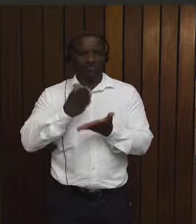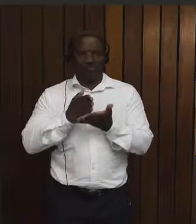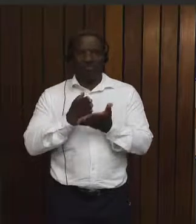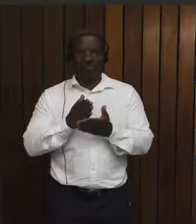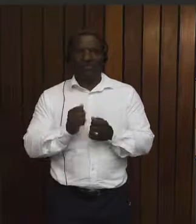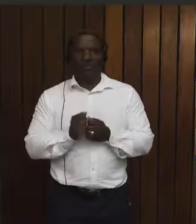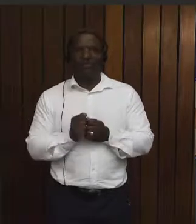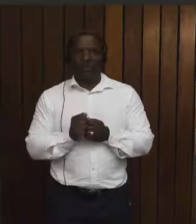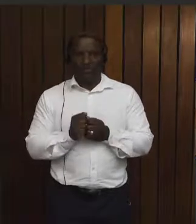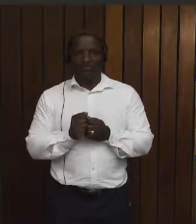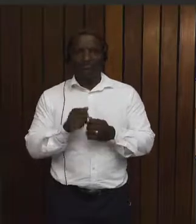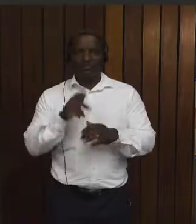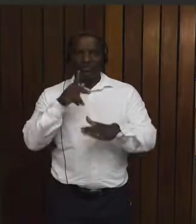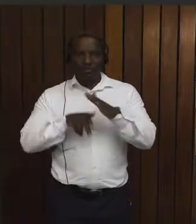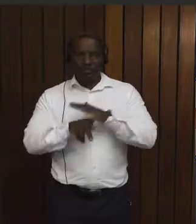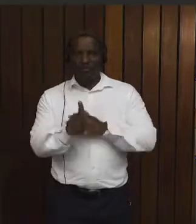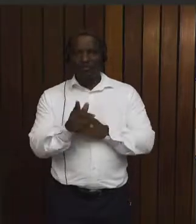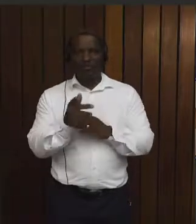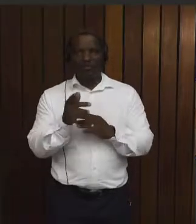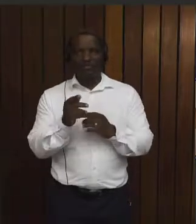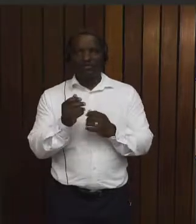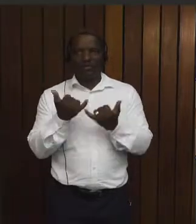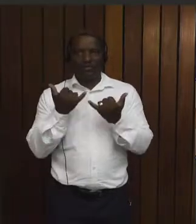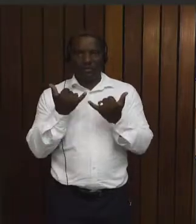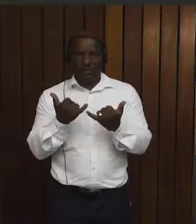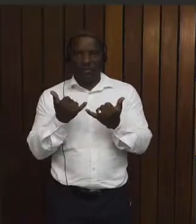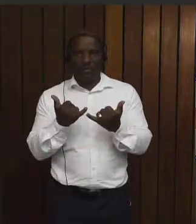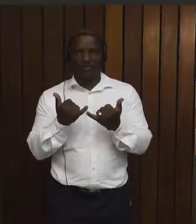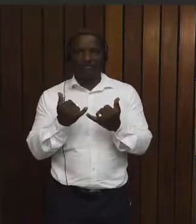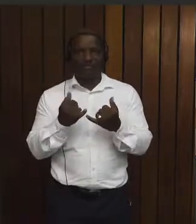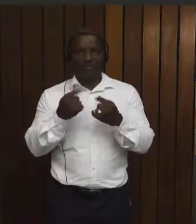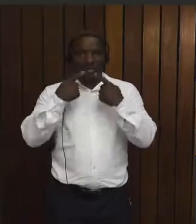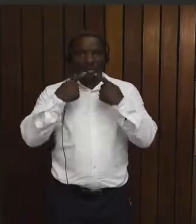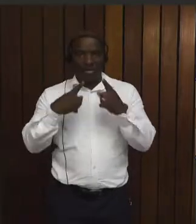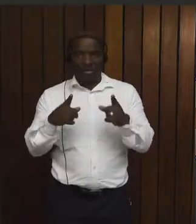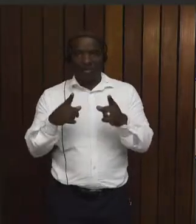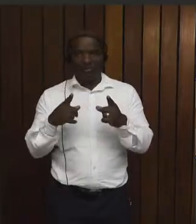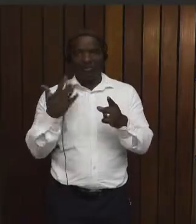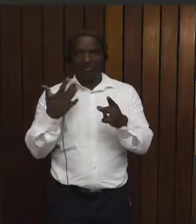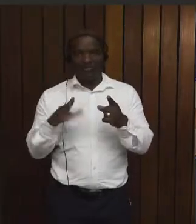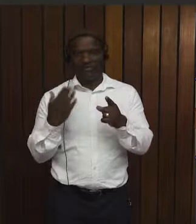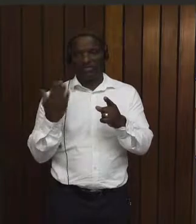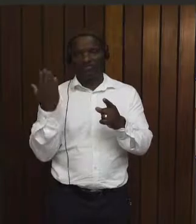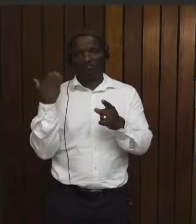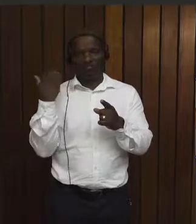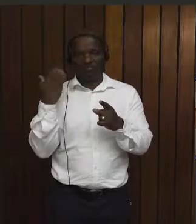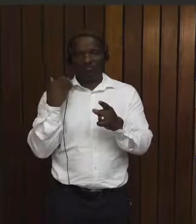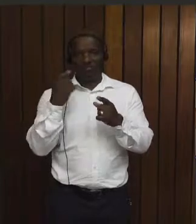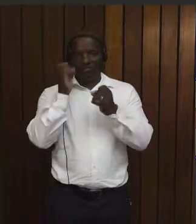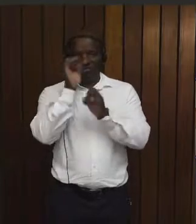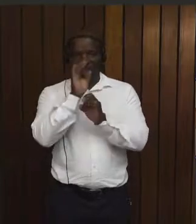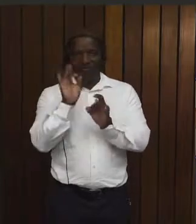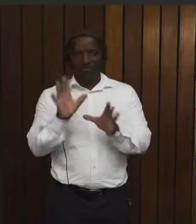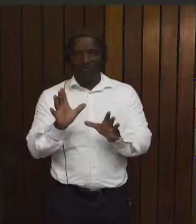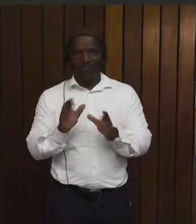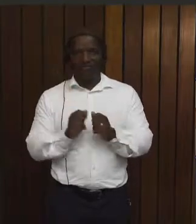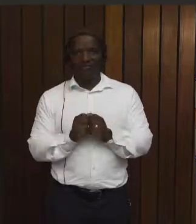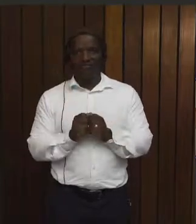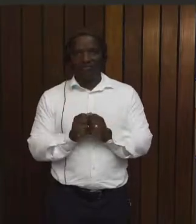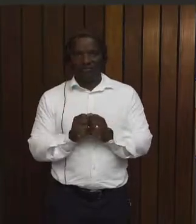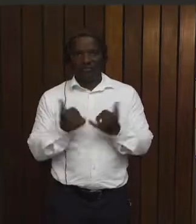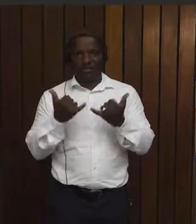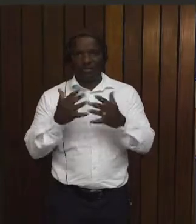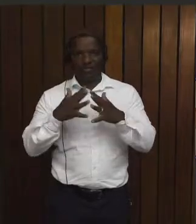our projects in terms of the announcement we have made to set up the